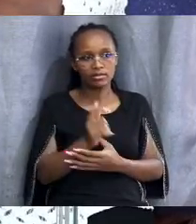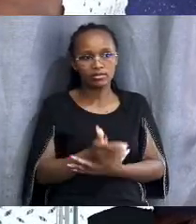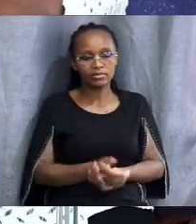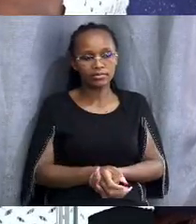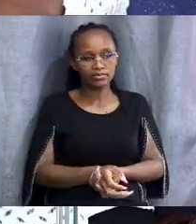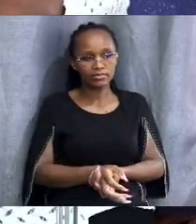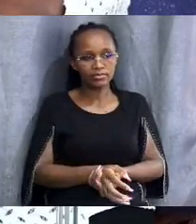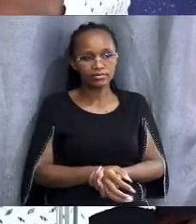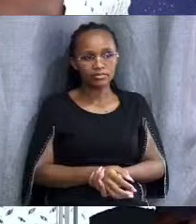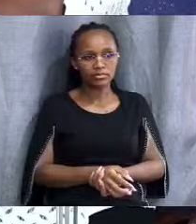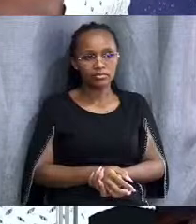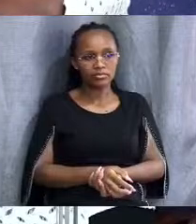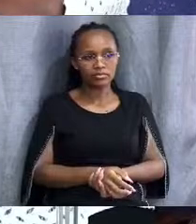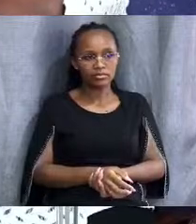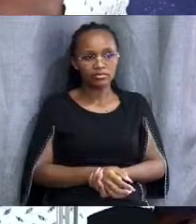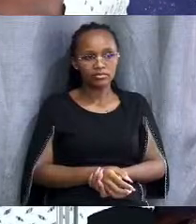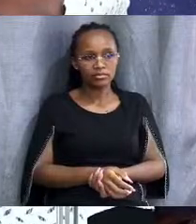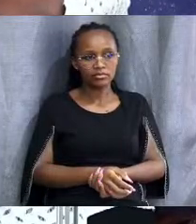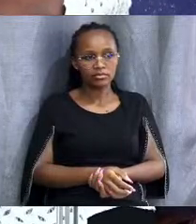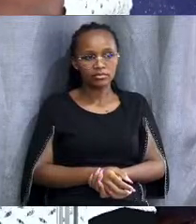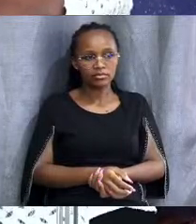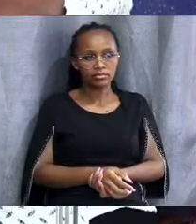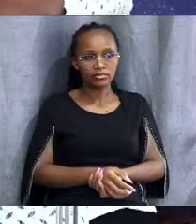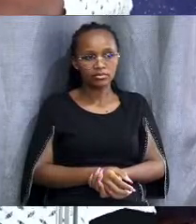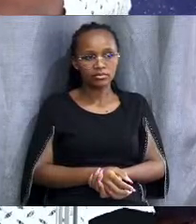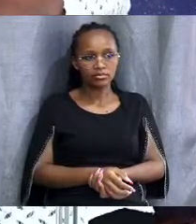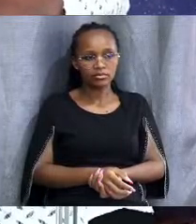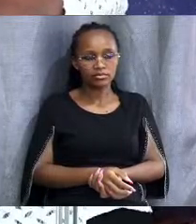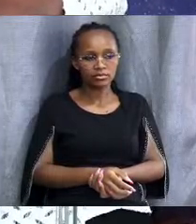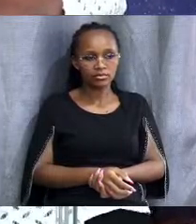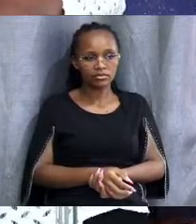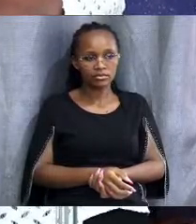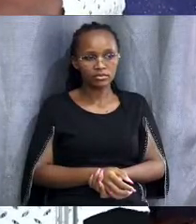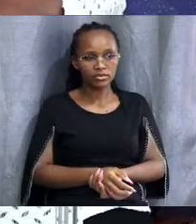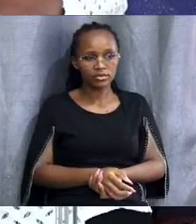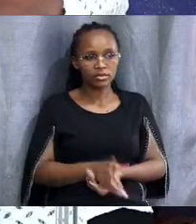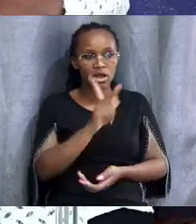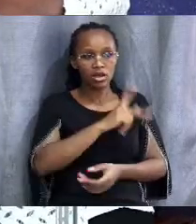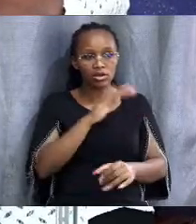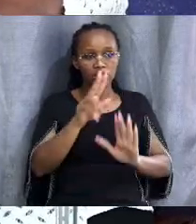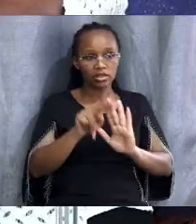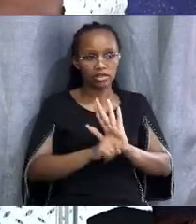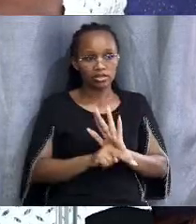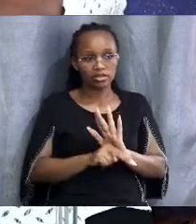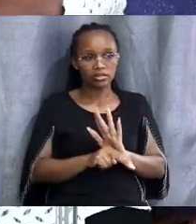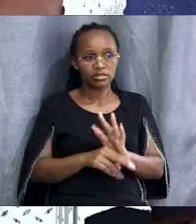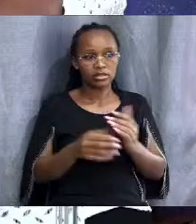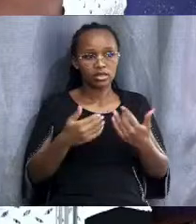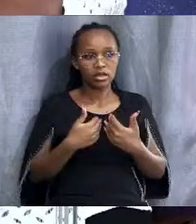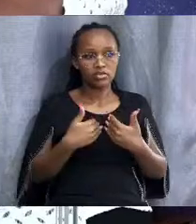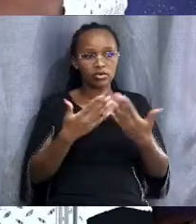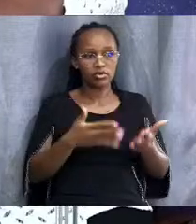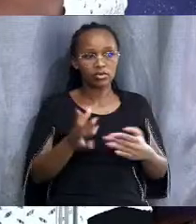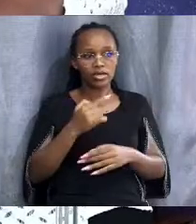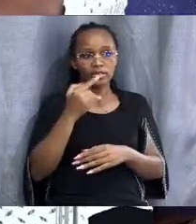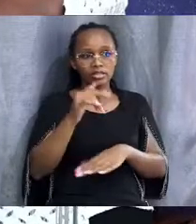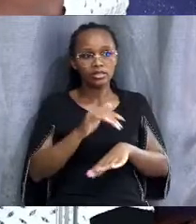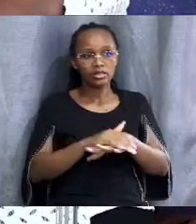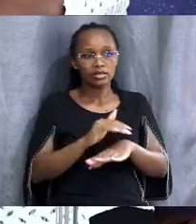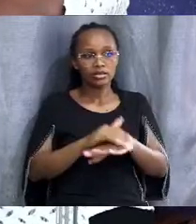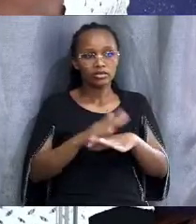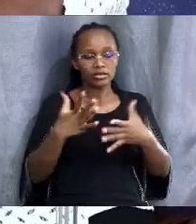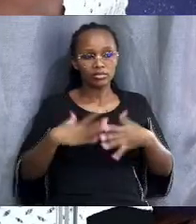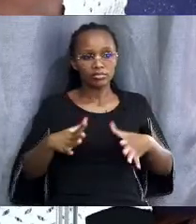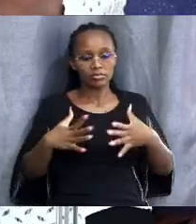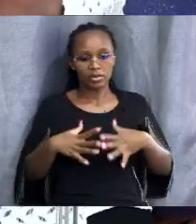a testament to your boundless spirit. Your kindness knew no bounds. You had a way of seeing the good in